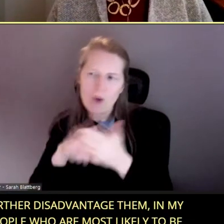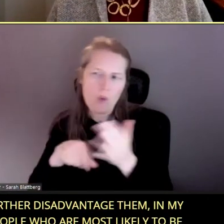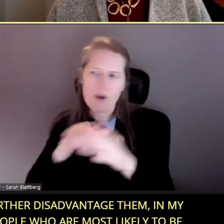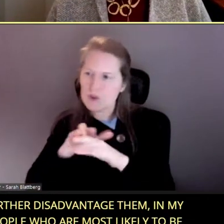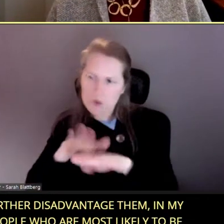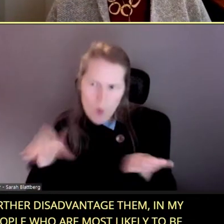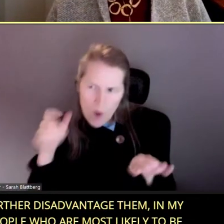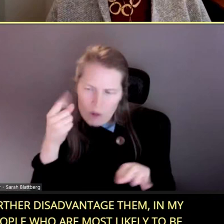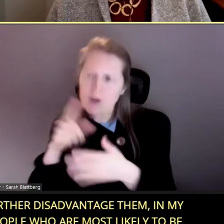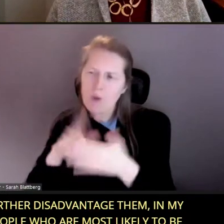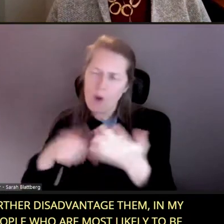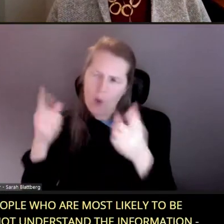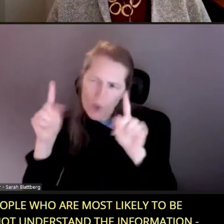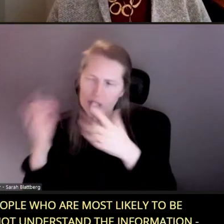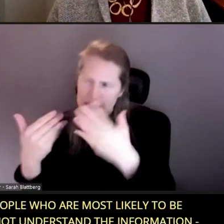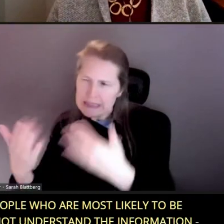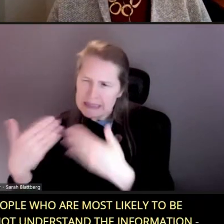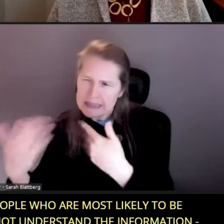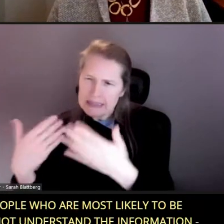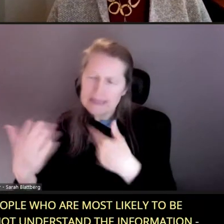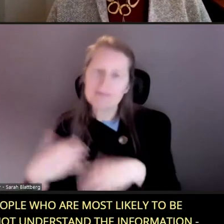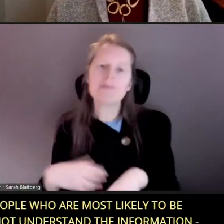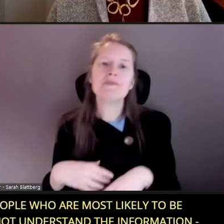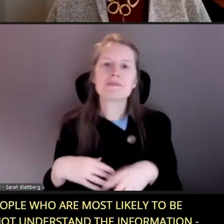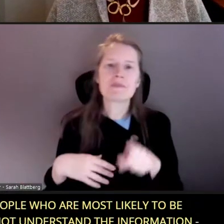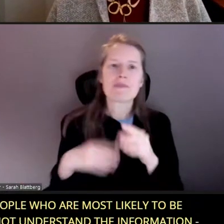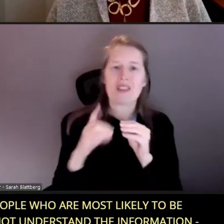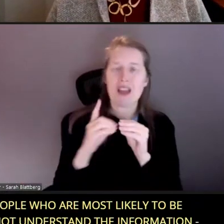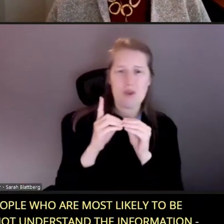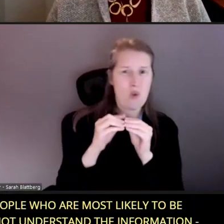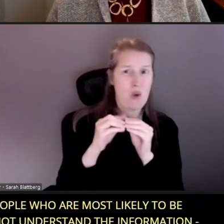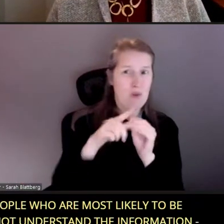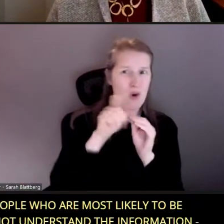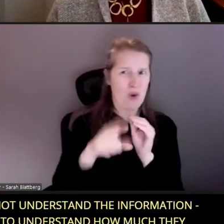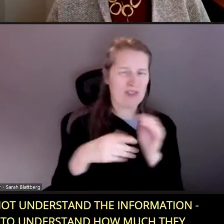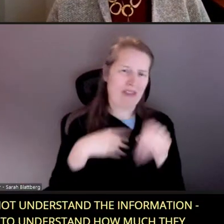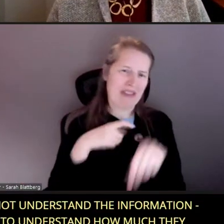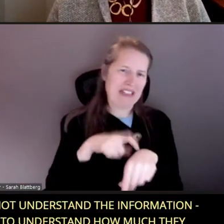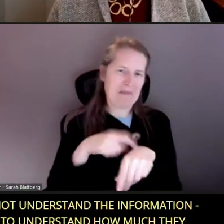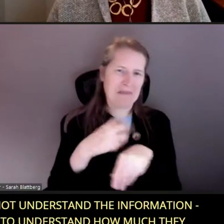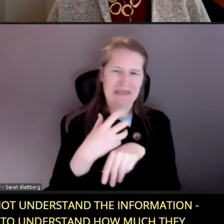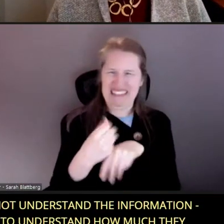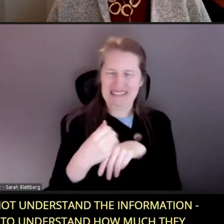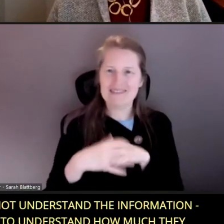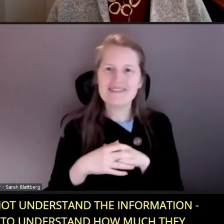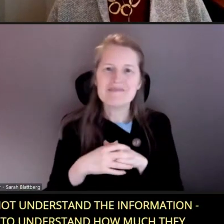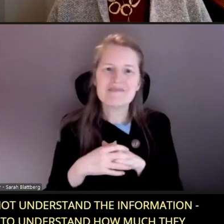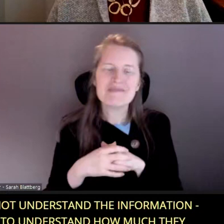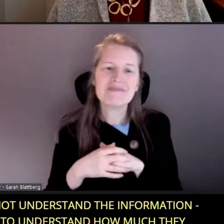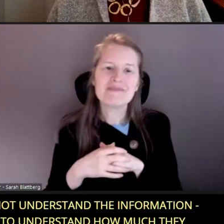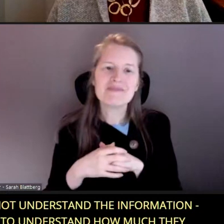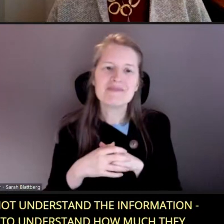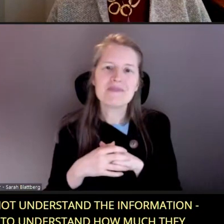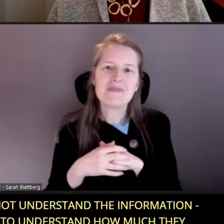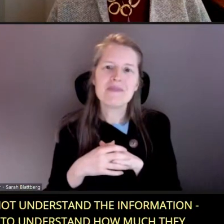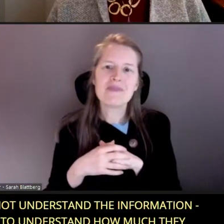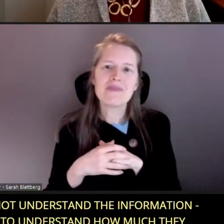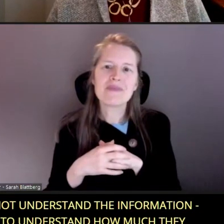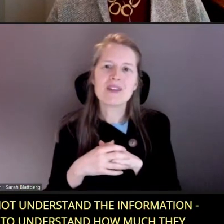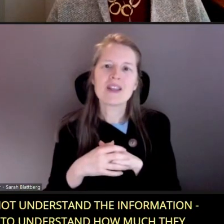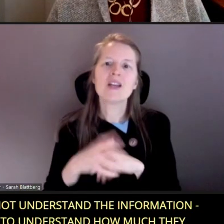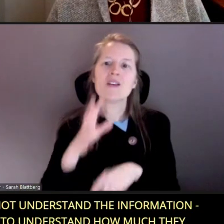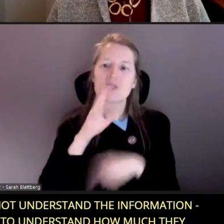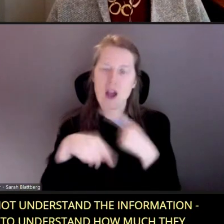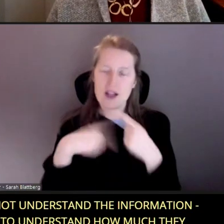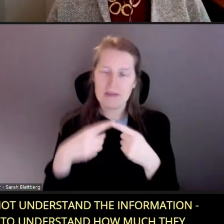understand. Thank you. One more question, and then I think we're out of time. We've talked about a simple conveyance of information on a